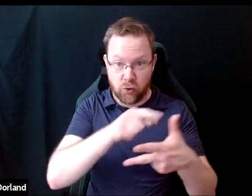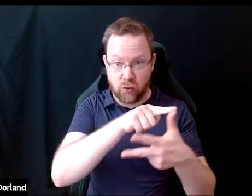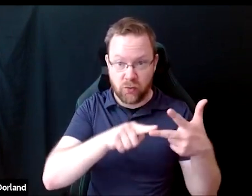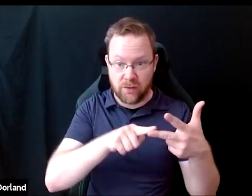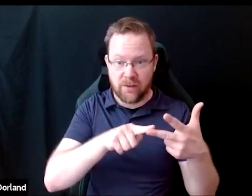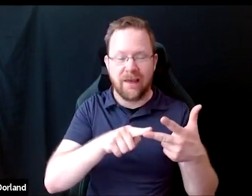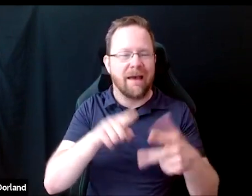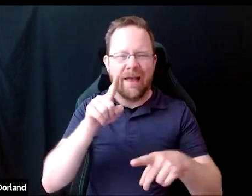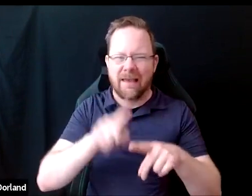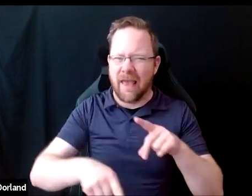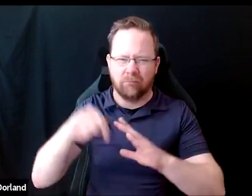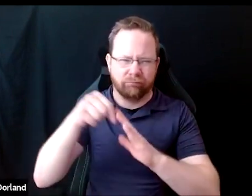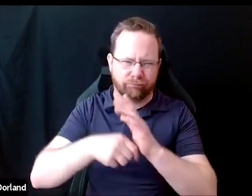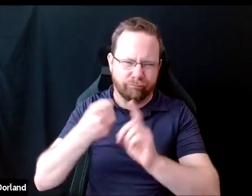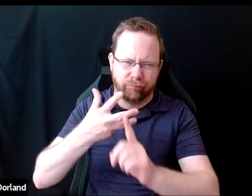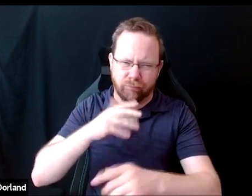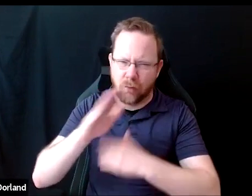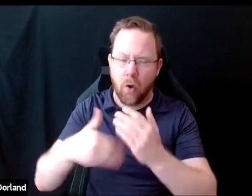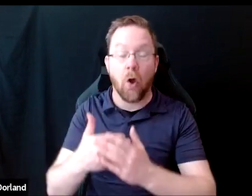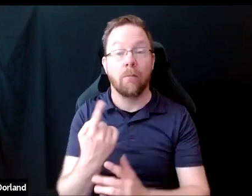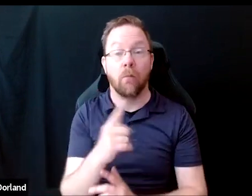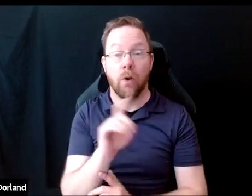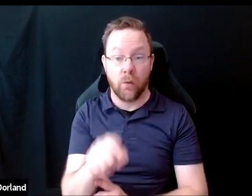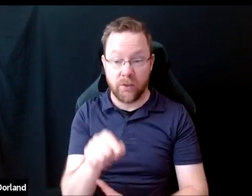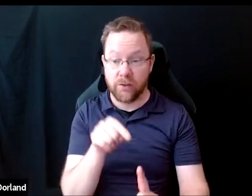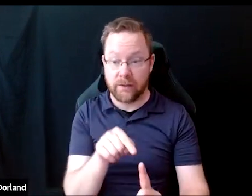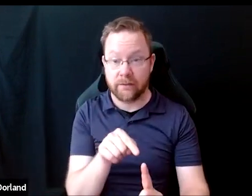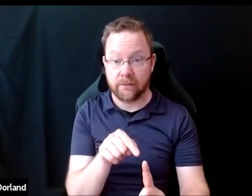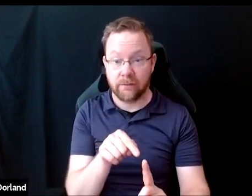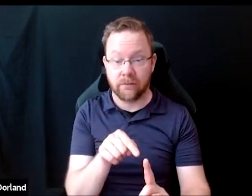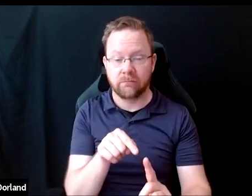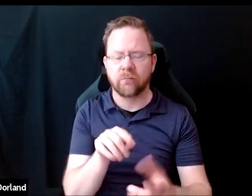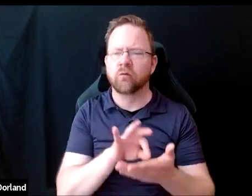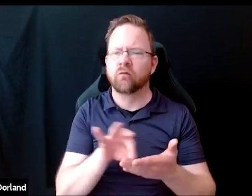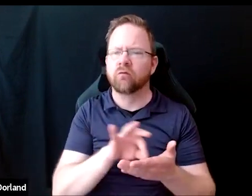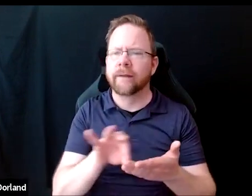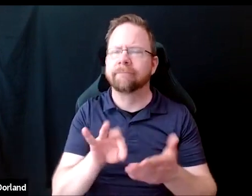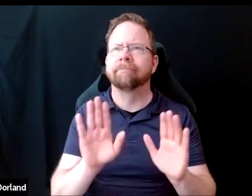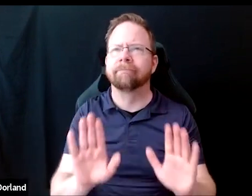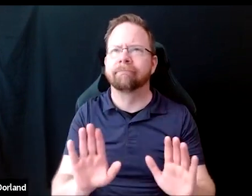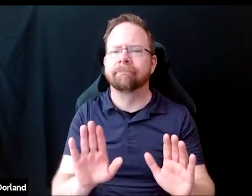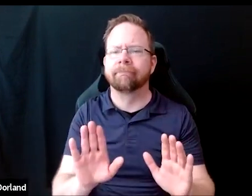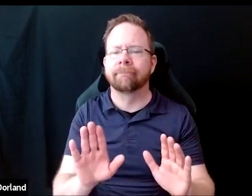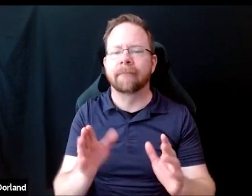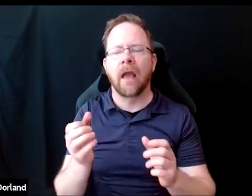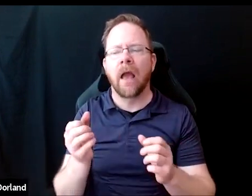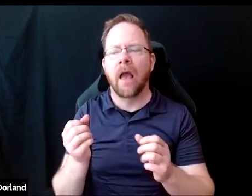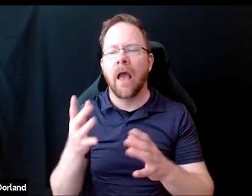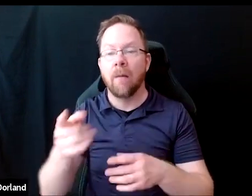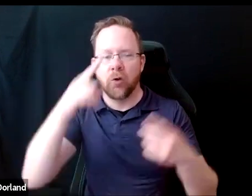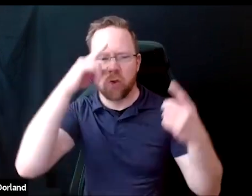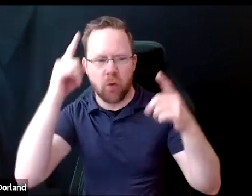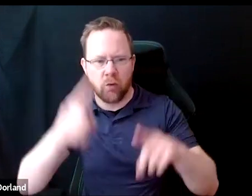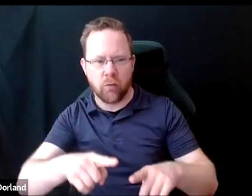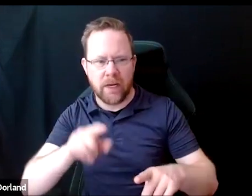have time to get into all of them, but one of the questions we asked participants was to rate how much they agreed with the prompt.